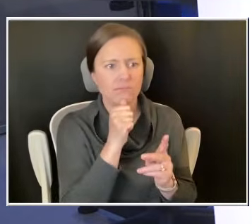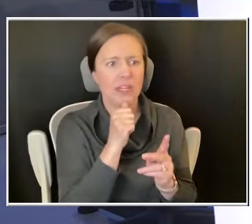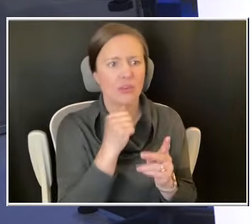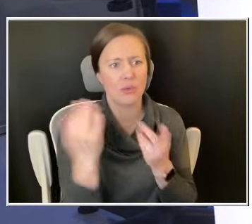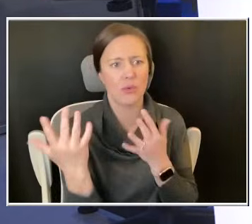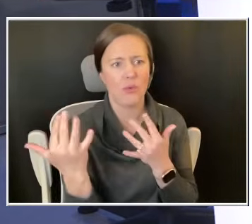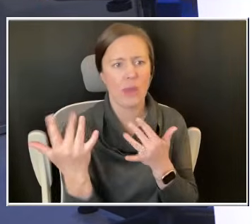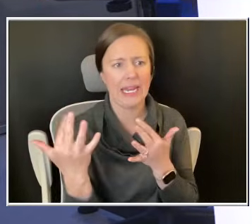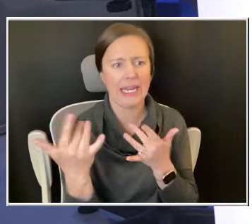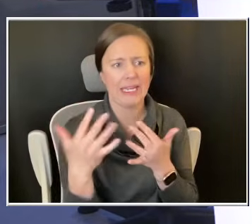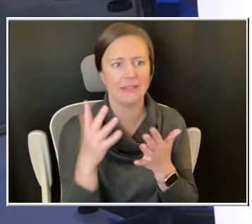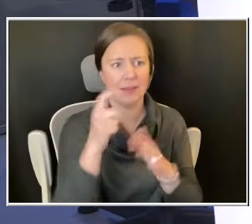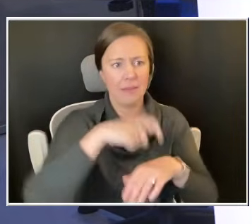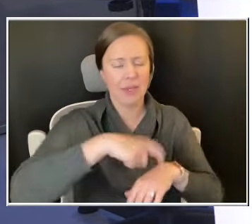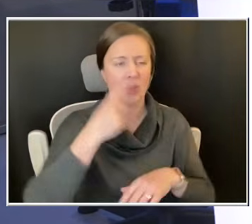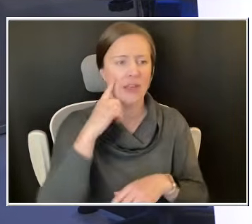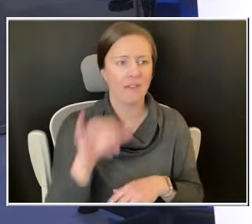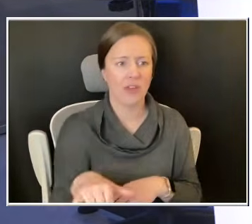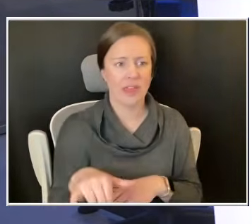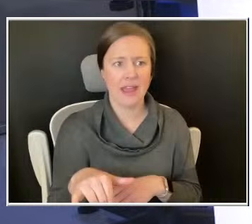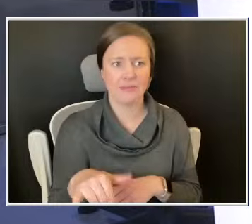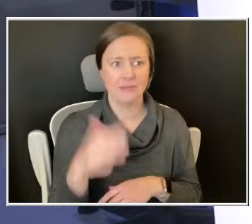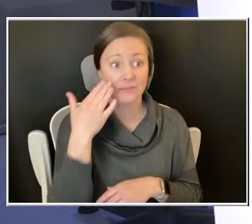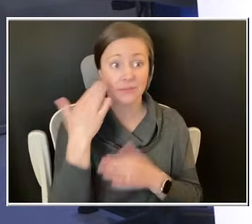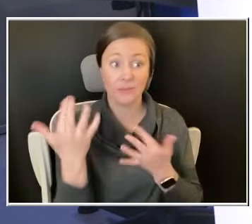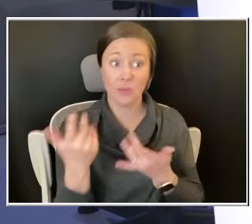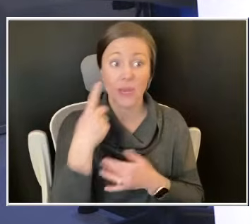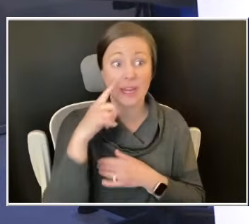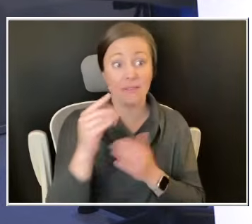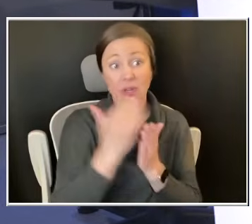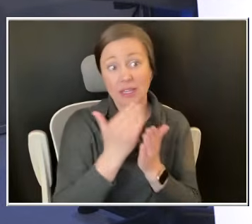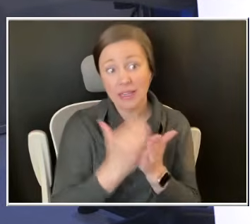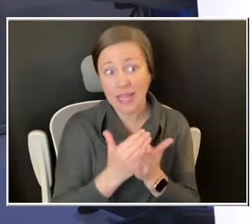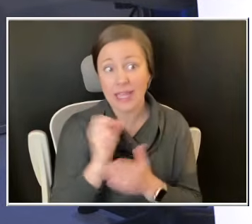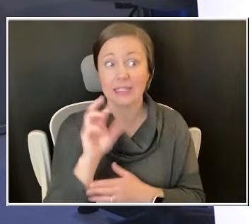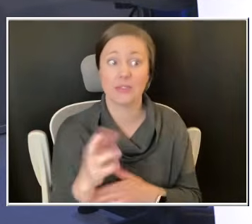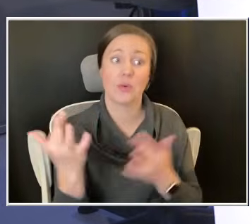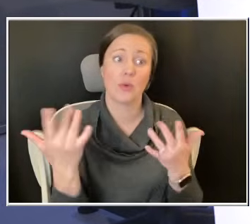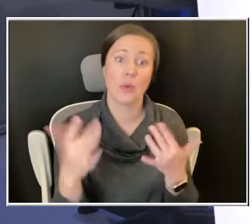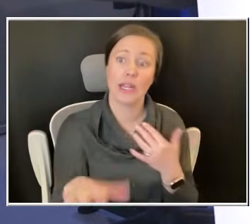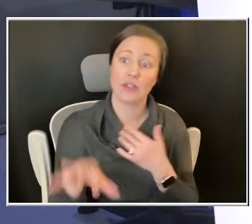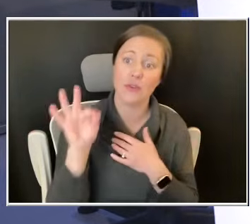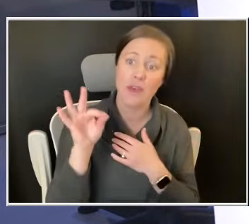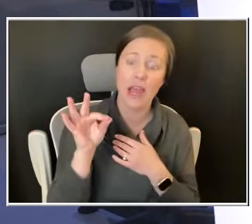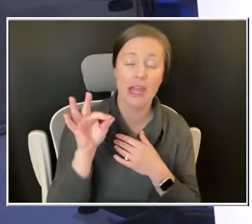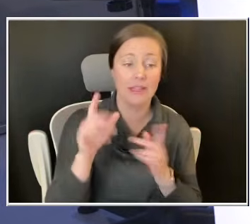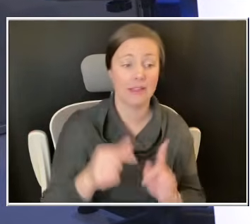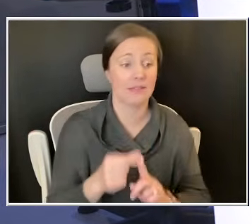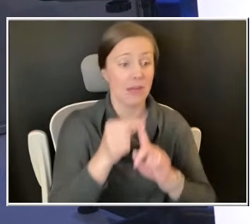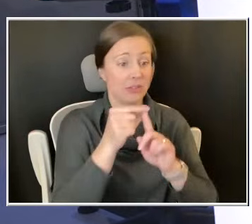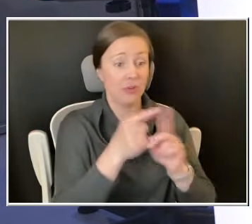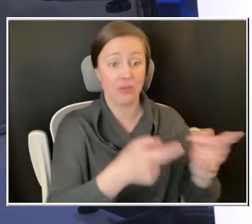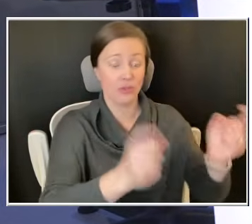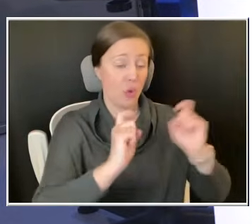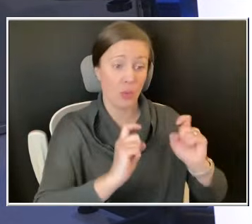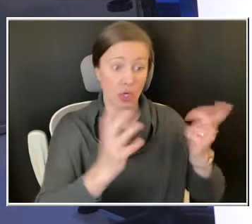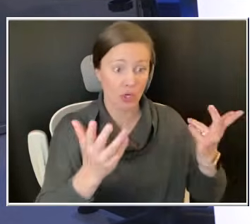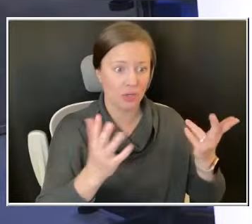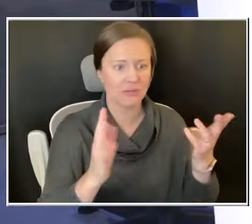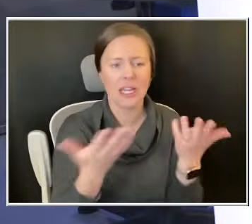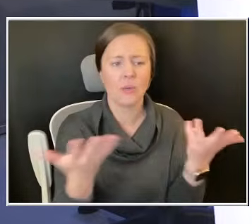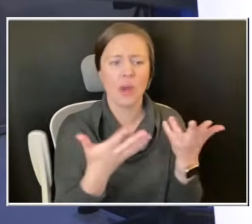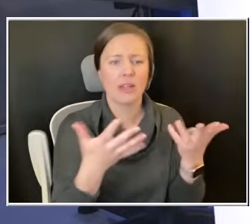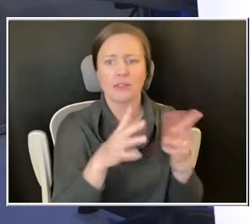game of waiting on the list or waiting to find that special donor? And what questions do you have from them along the